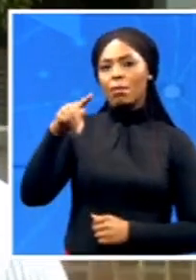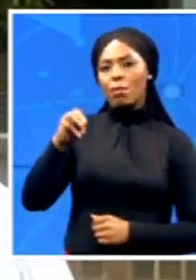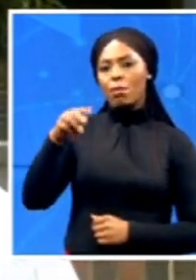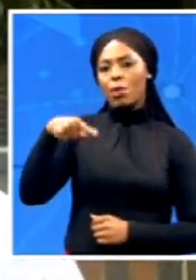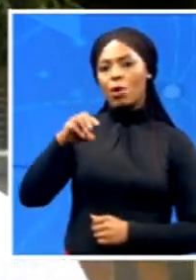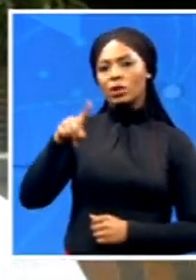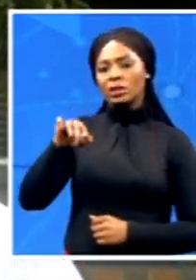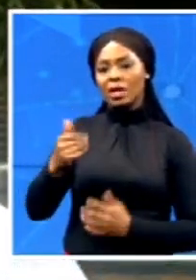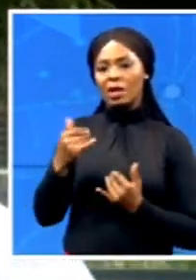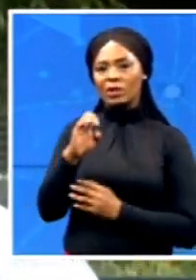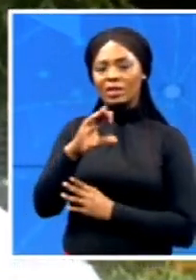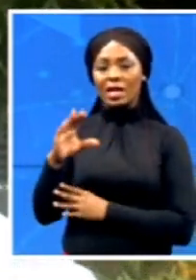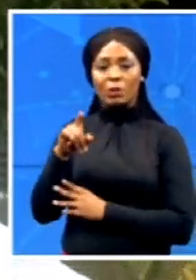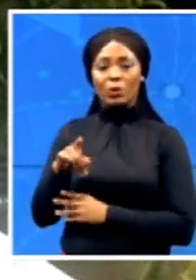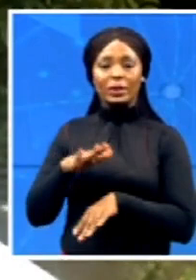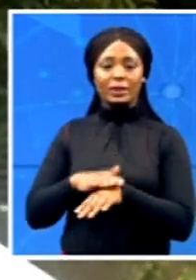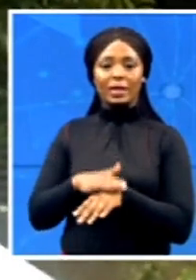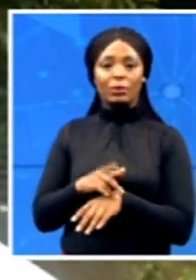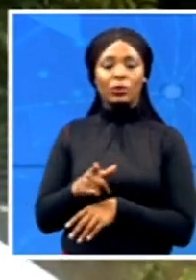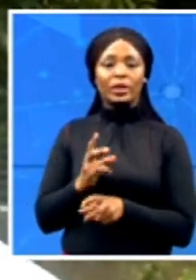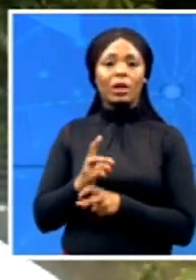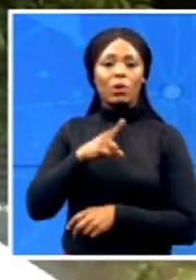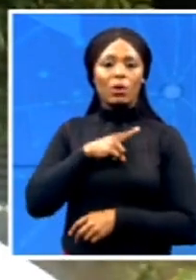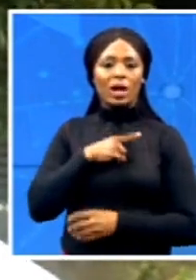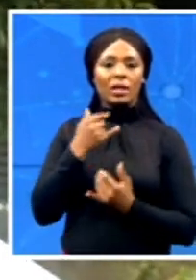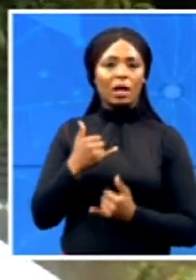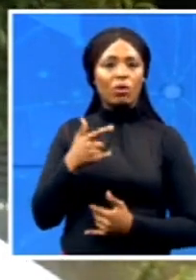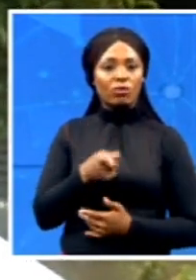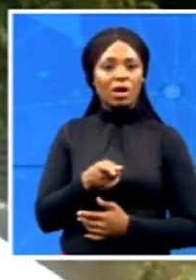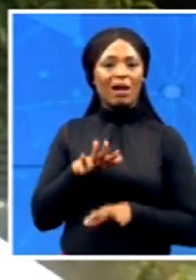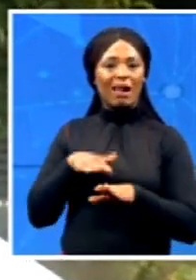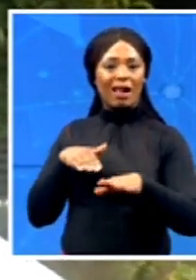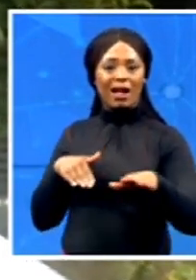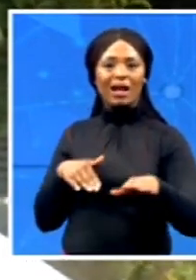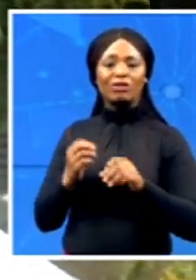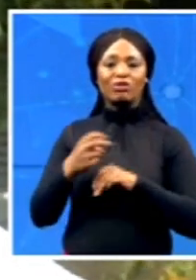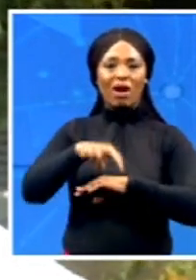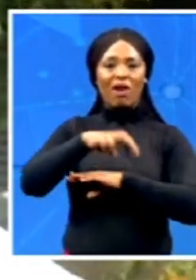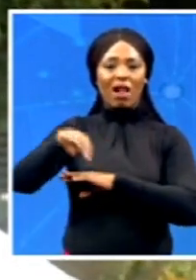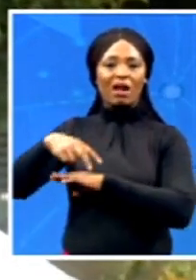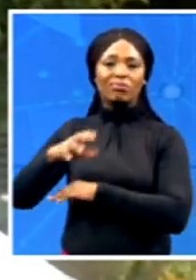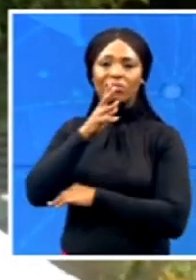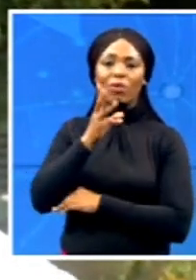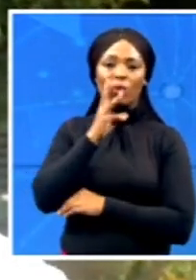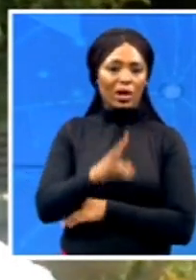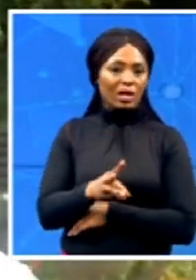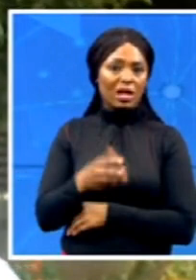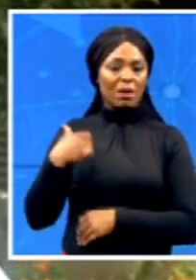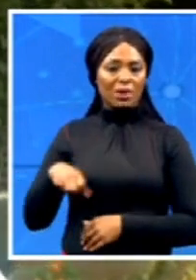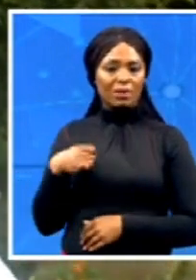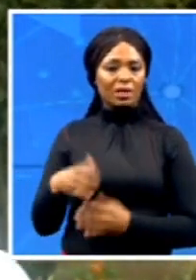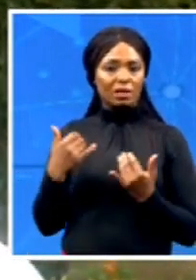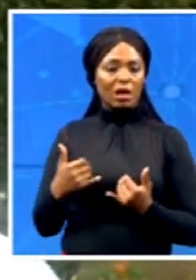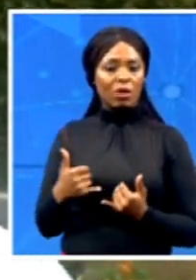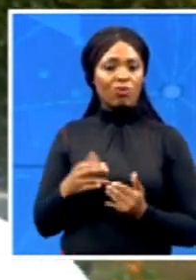the municipality's readiness, to assist motorists, who drive through this town of Mthatha. Yes,